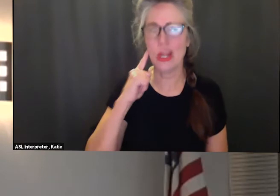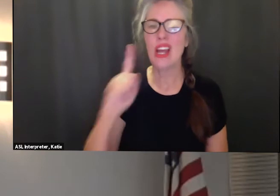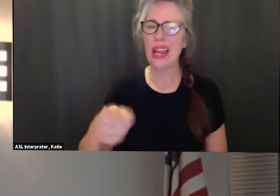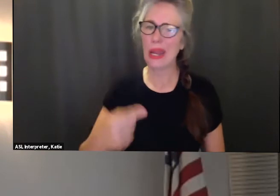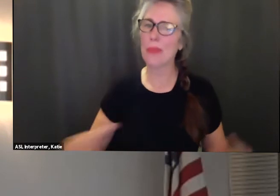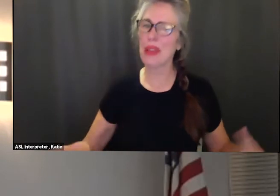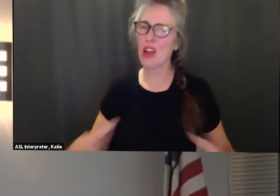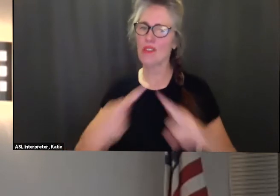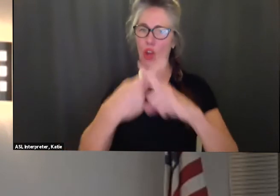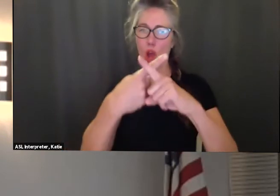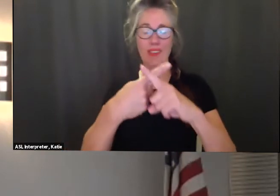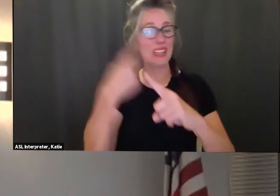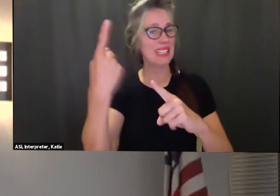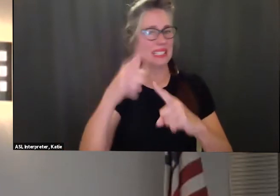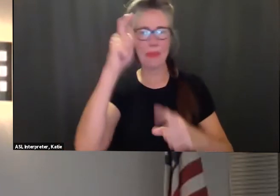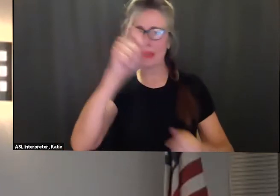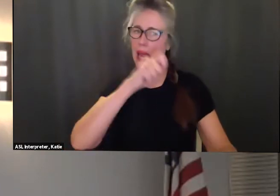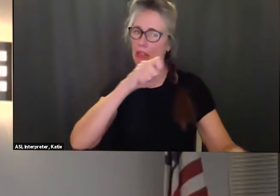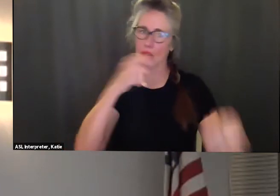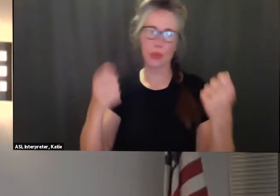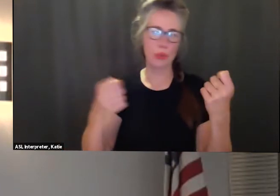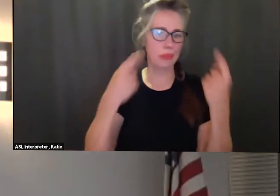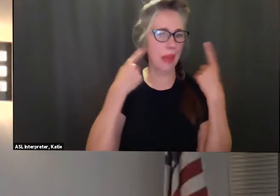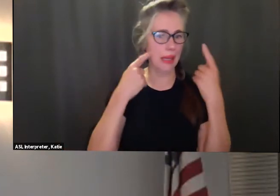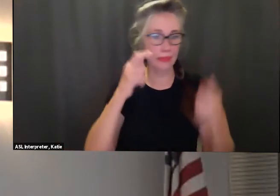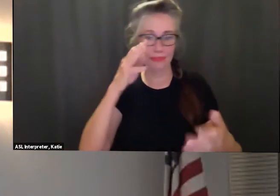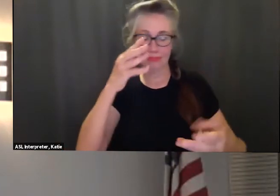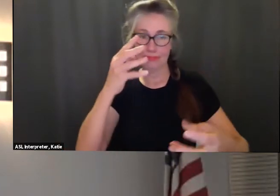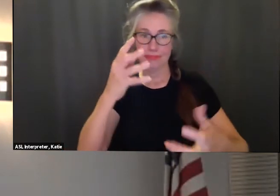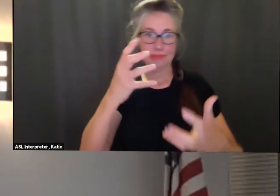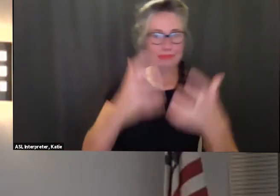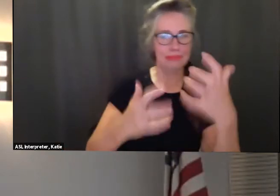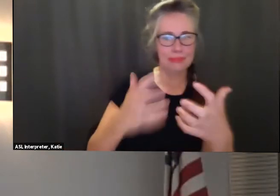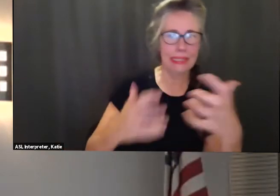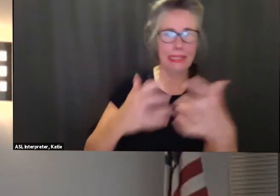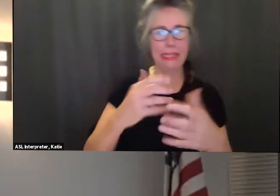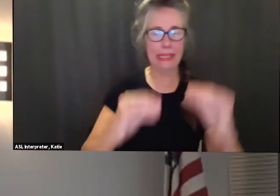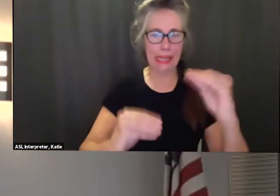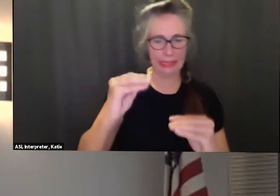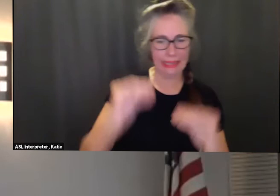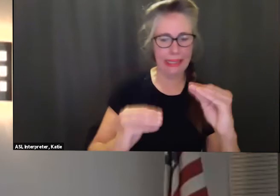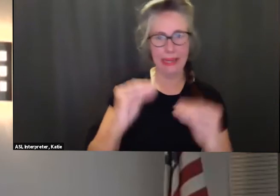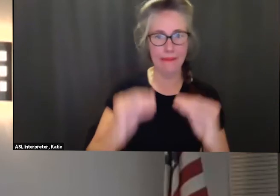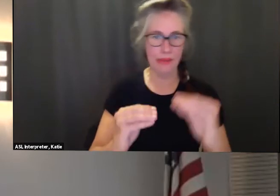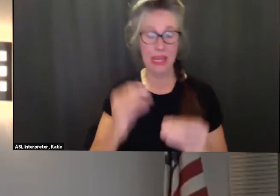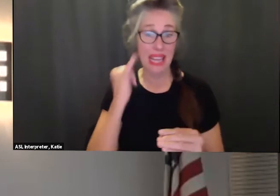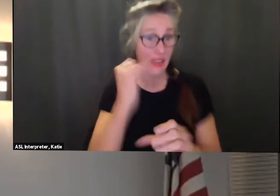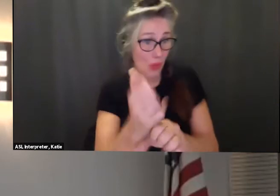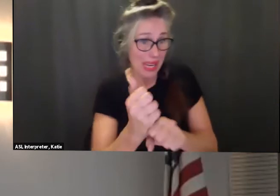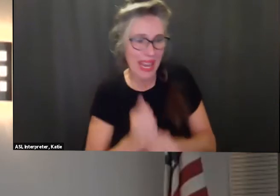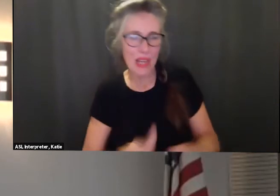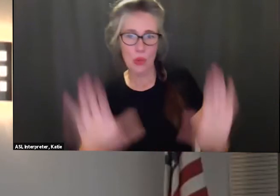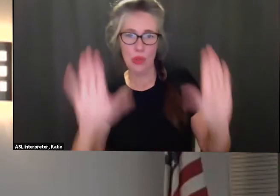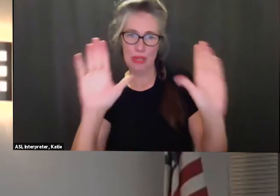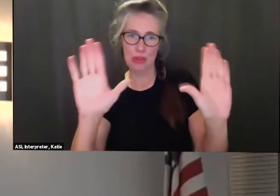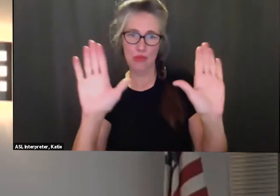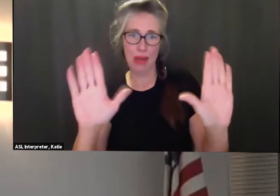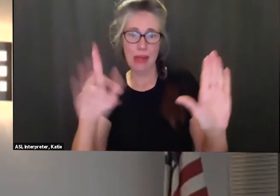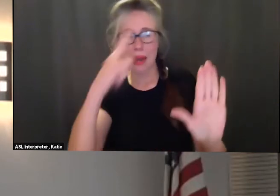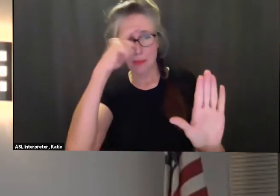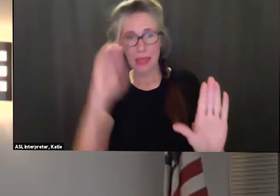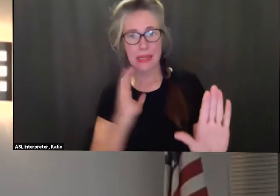and something's got to give, right? If we get that, it would be really great, because it would offset